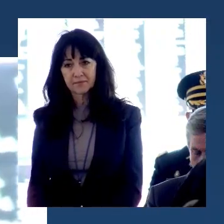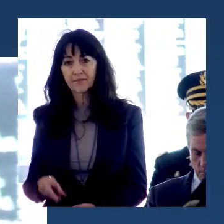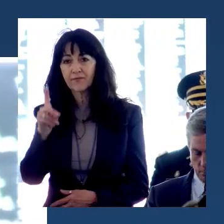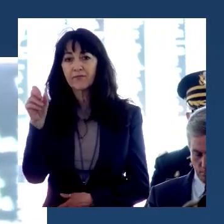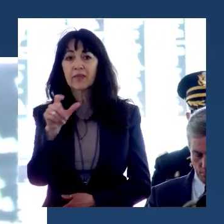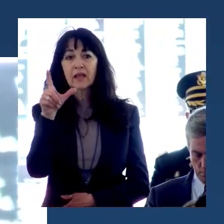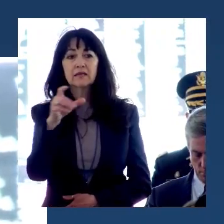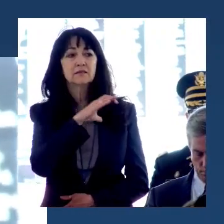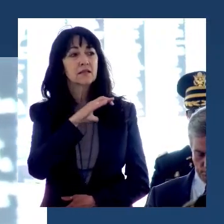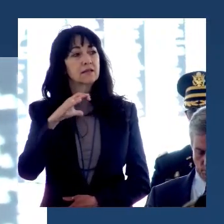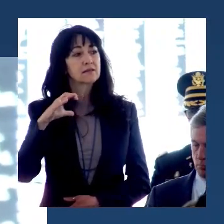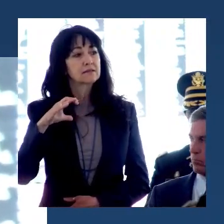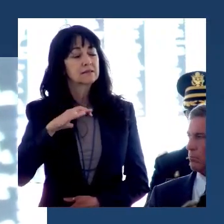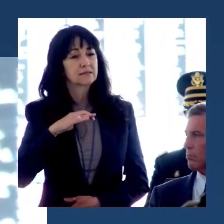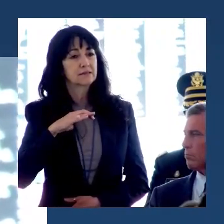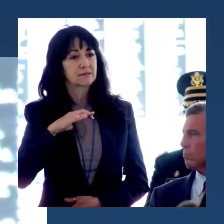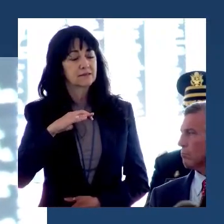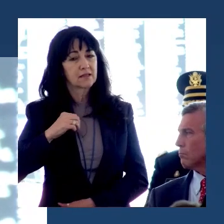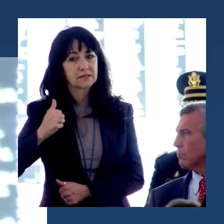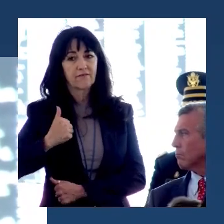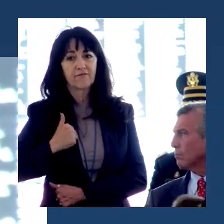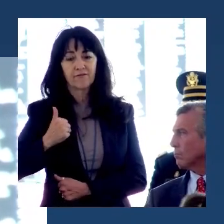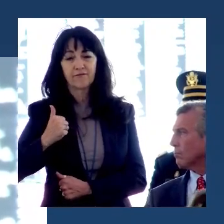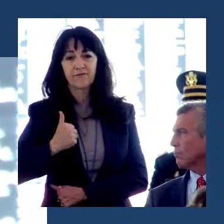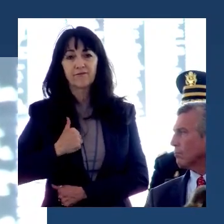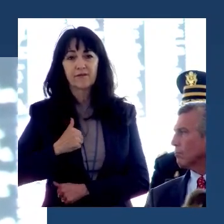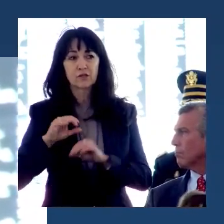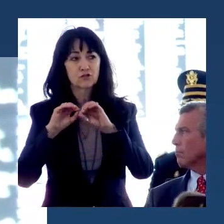Delaware Commission of Veteran Affairs.